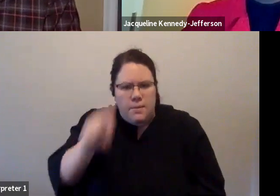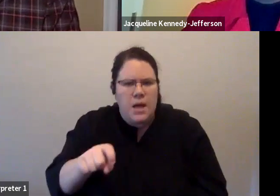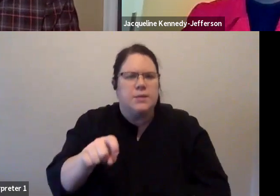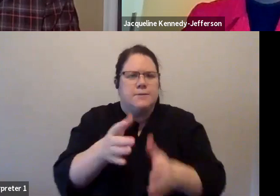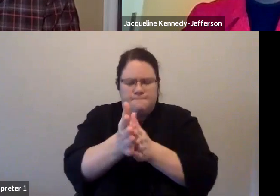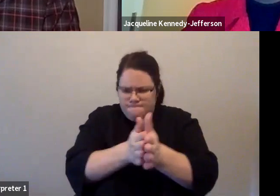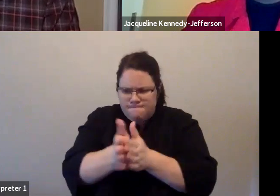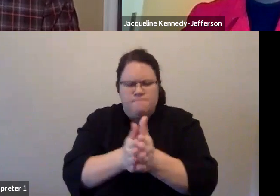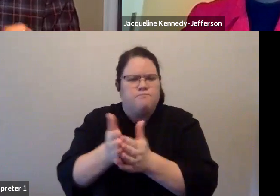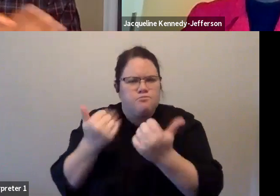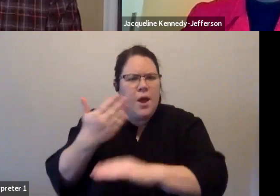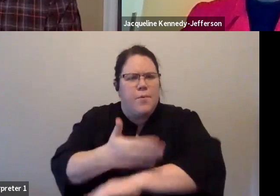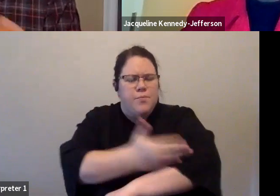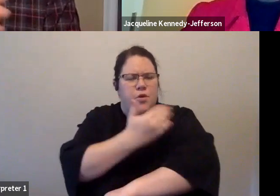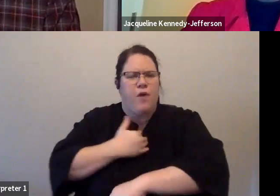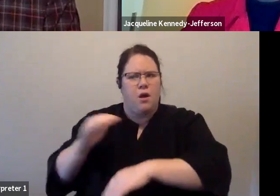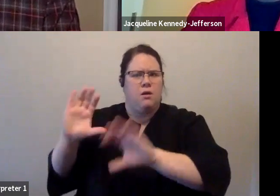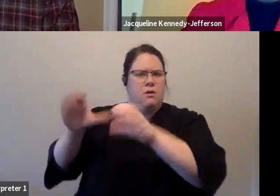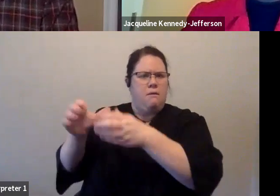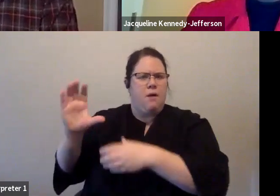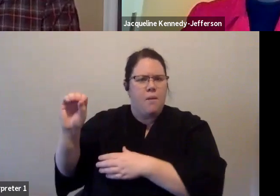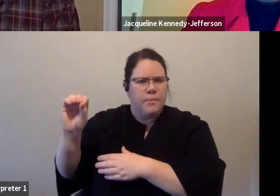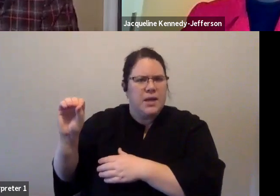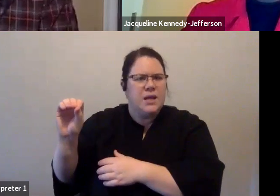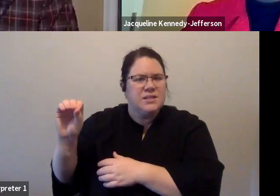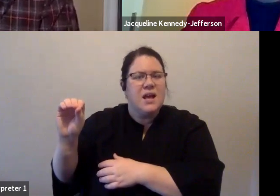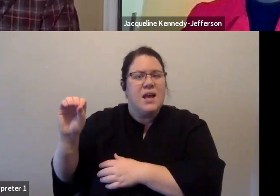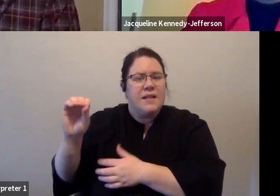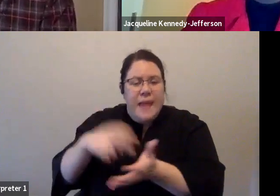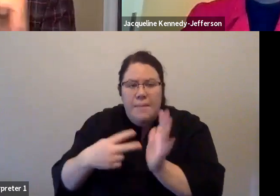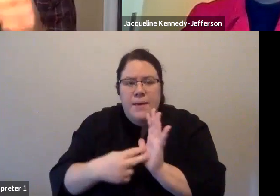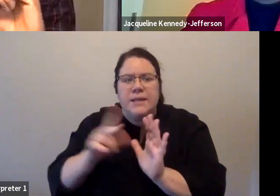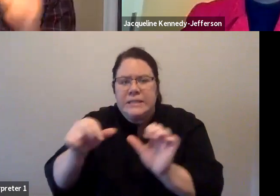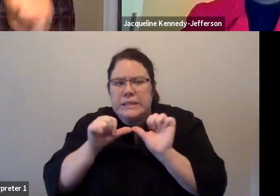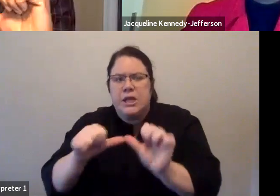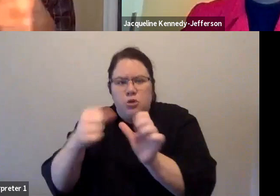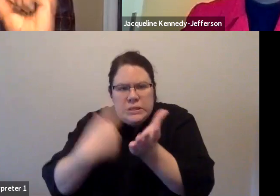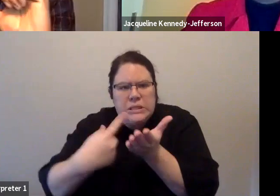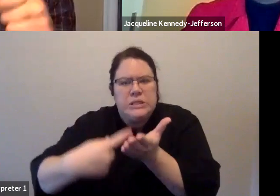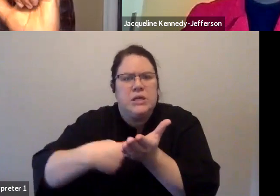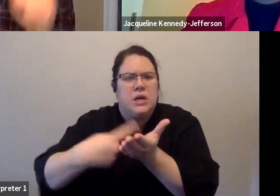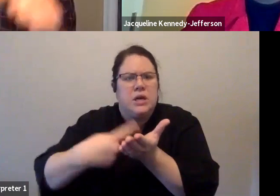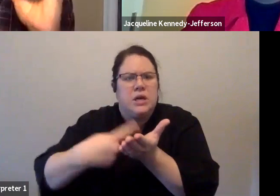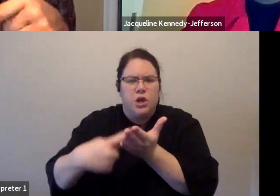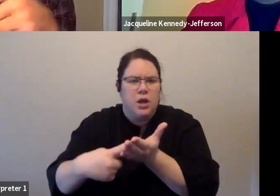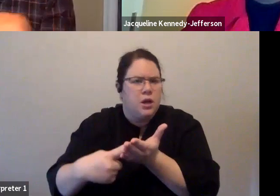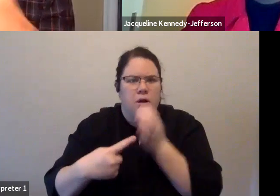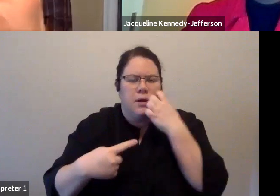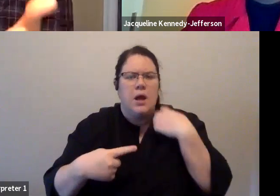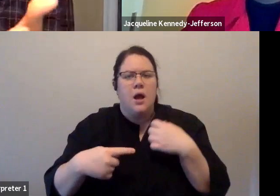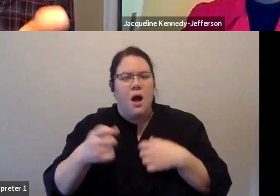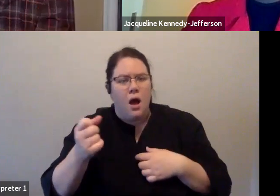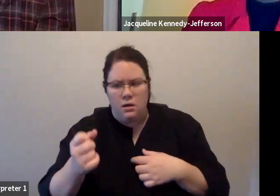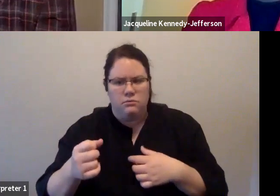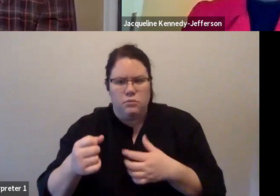within our organizations, we're going to be revisiting this over and over. It'll just change the lens of